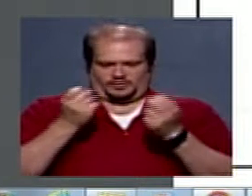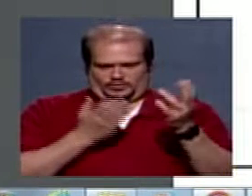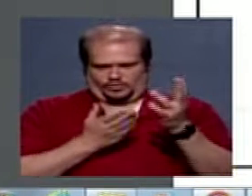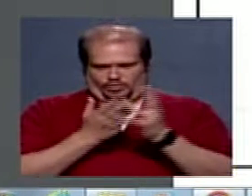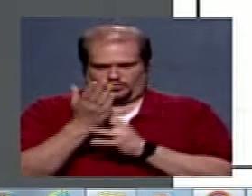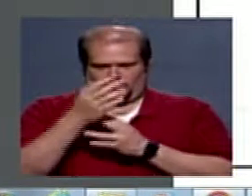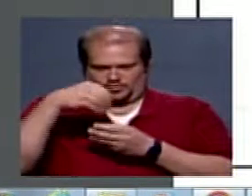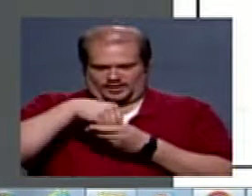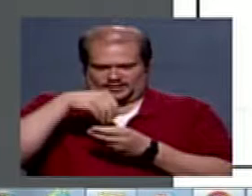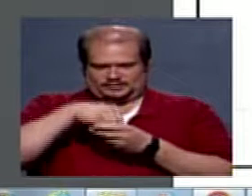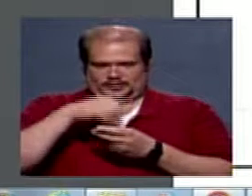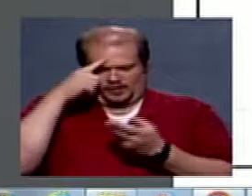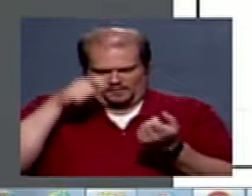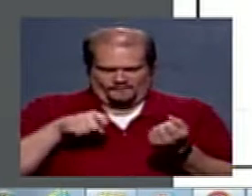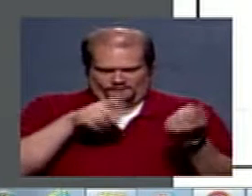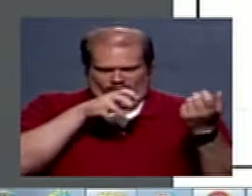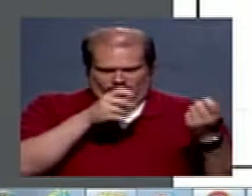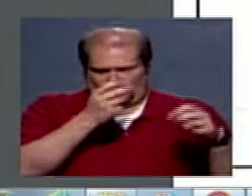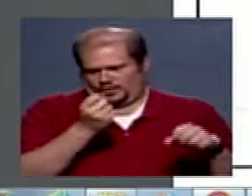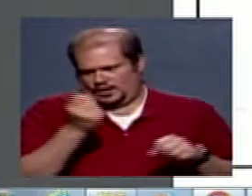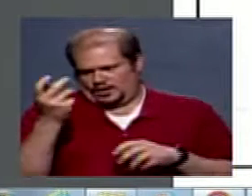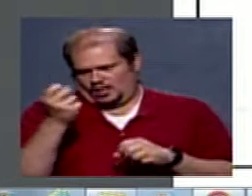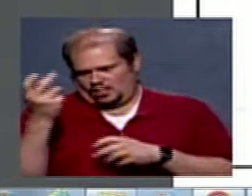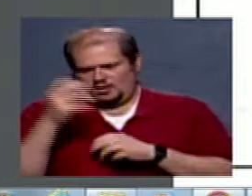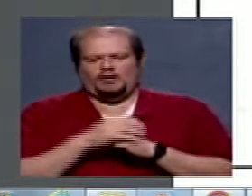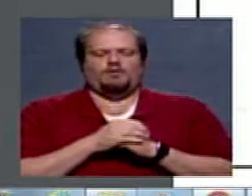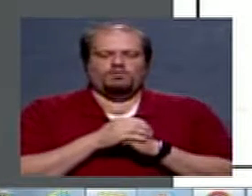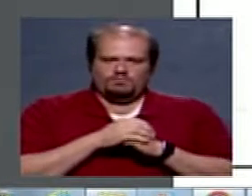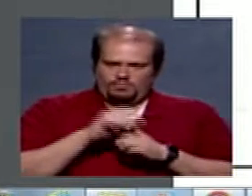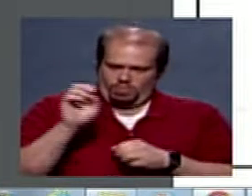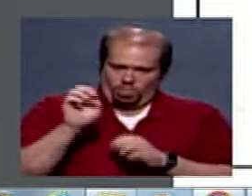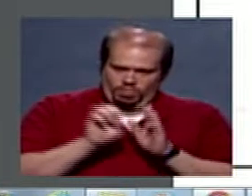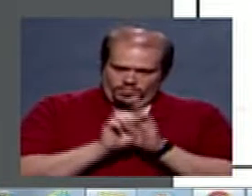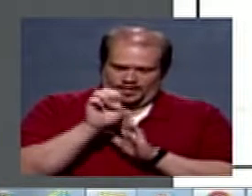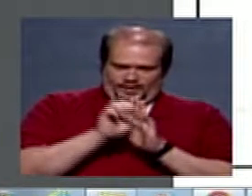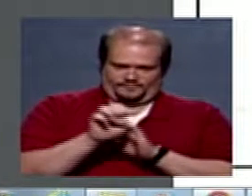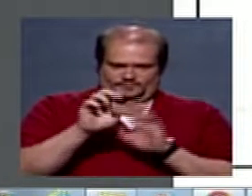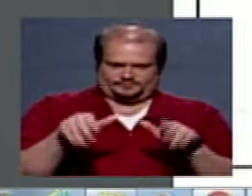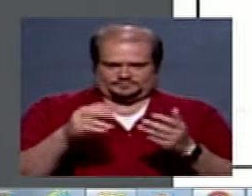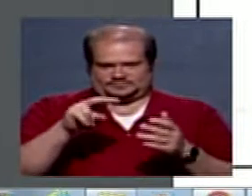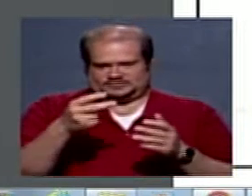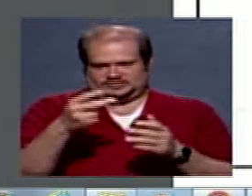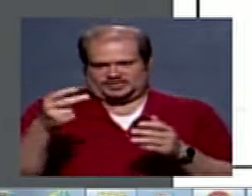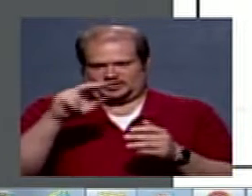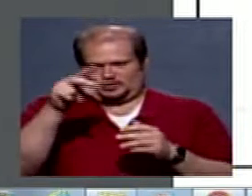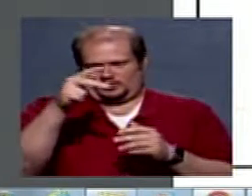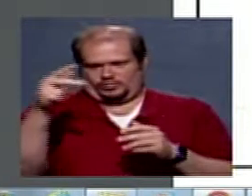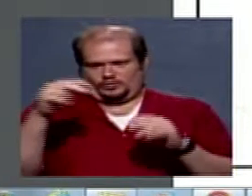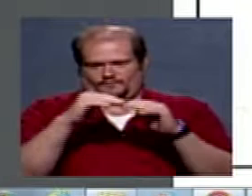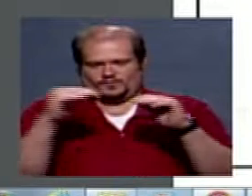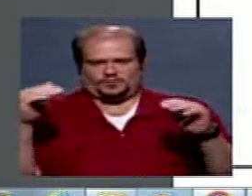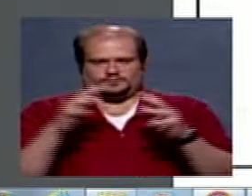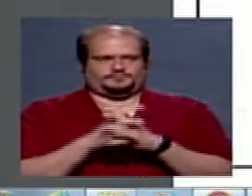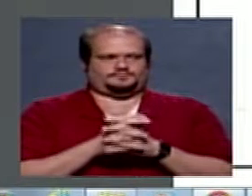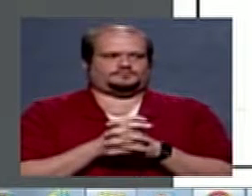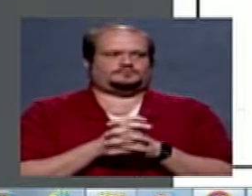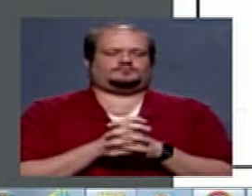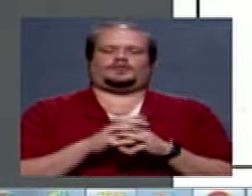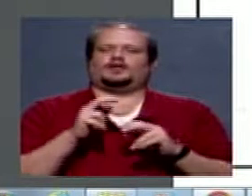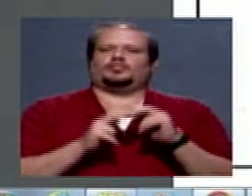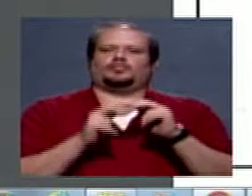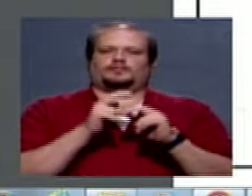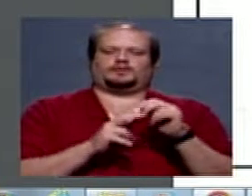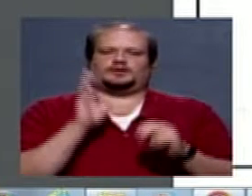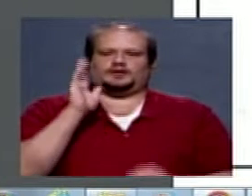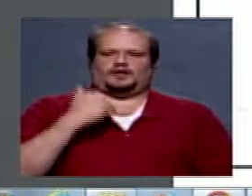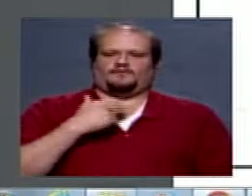the interior for loading and unloading. Elevators will provide access to the 2nd and 3rd floors. The building will